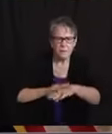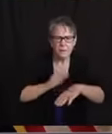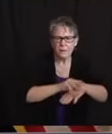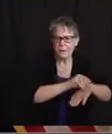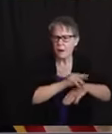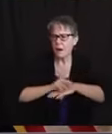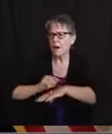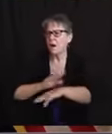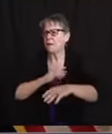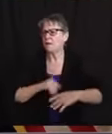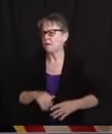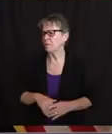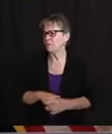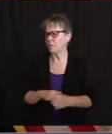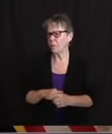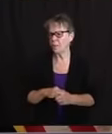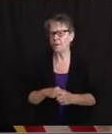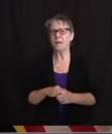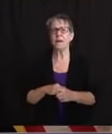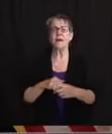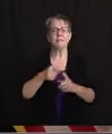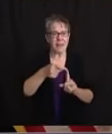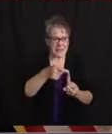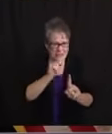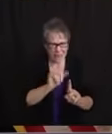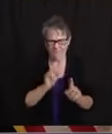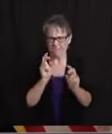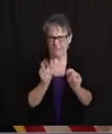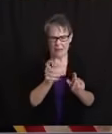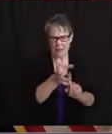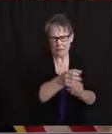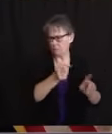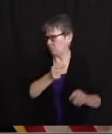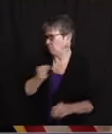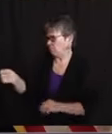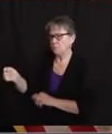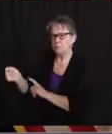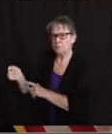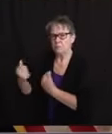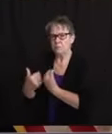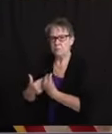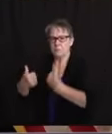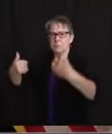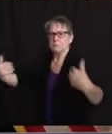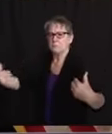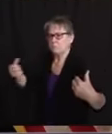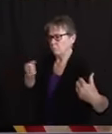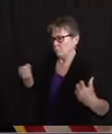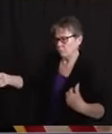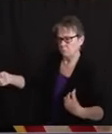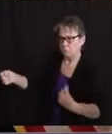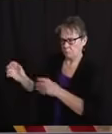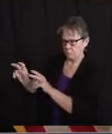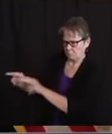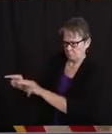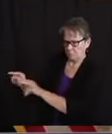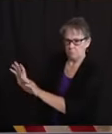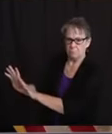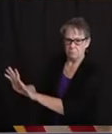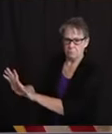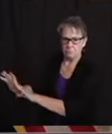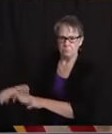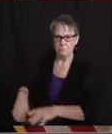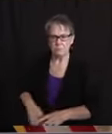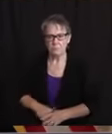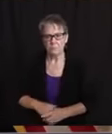something I meant to mention earlier. Dave, good to have you back. Thanks, Governor. Good to be back. On the increased